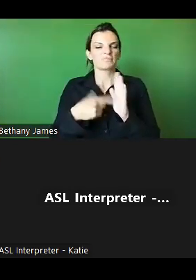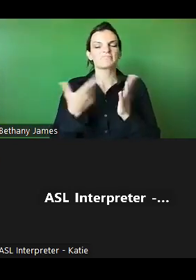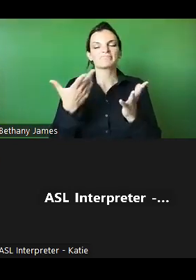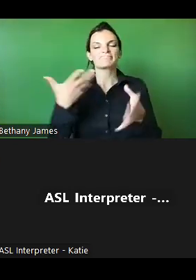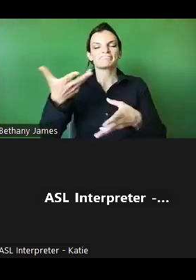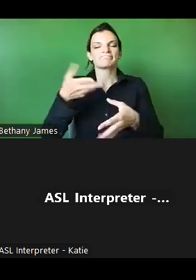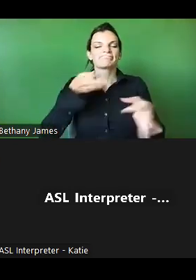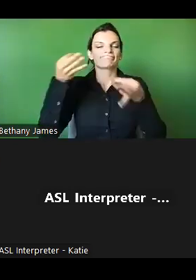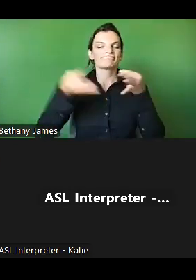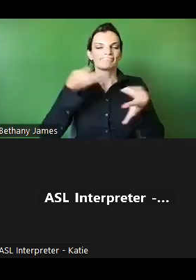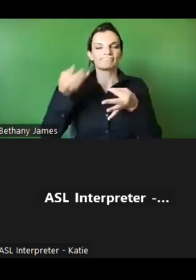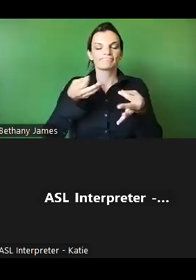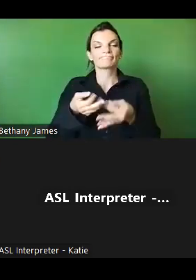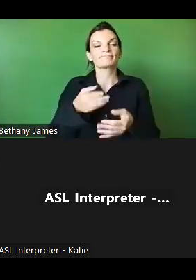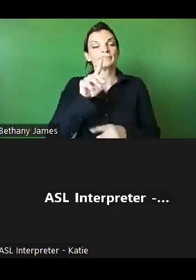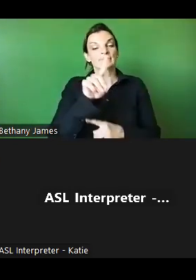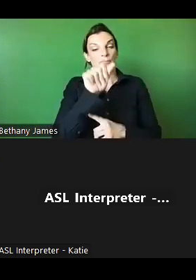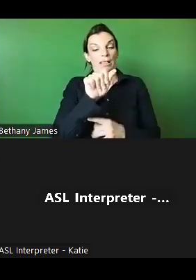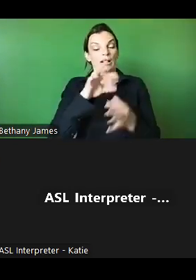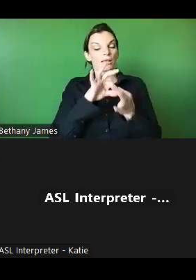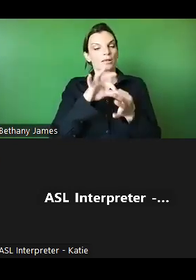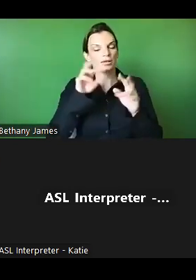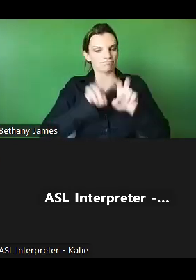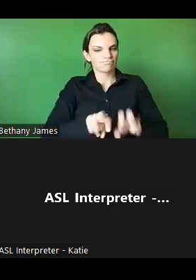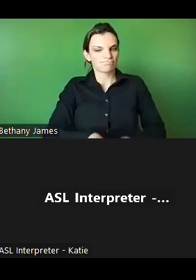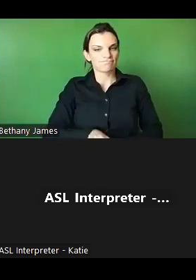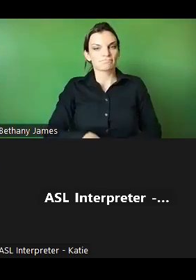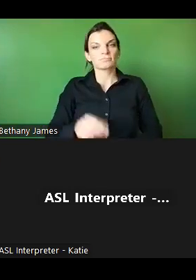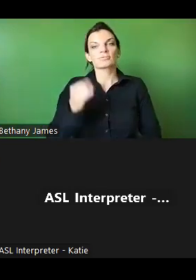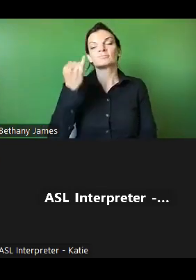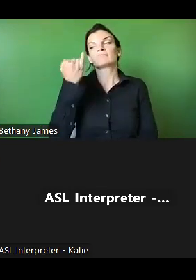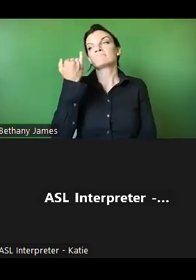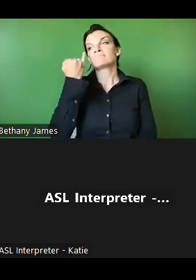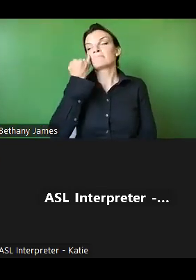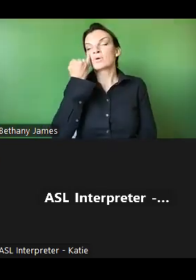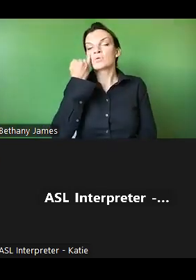circles of disability studies, there is this idea that if you view one's,